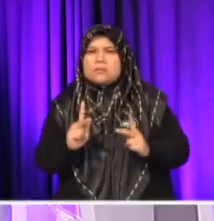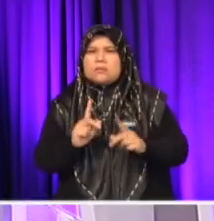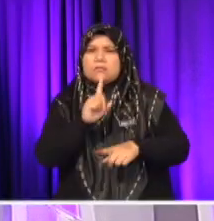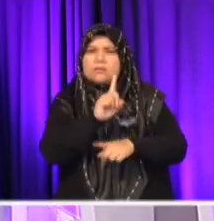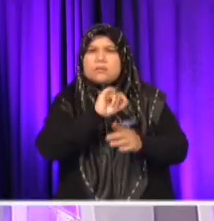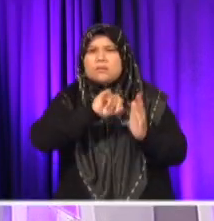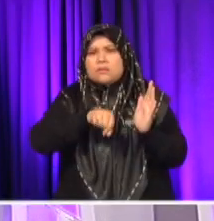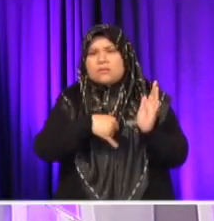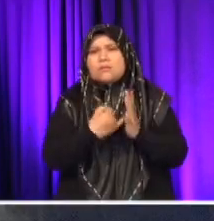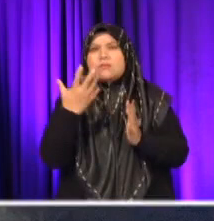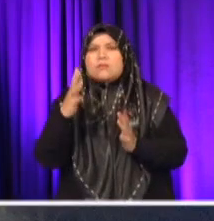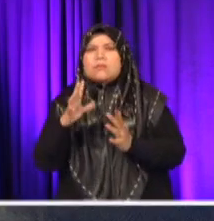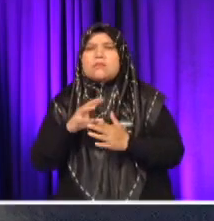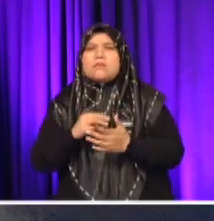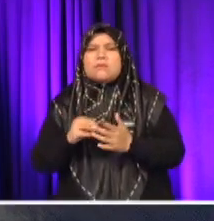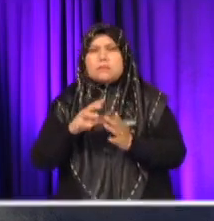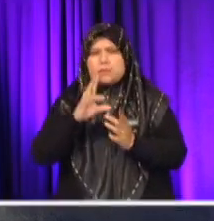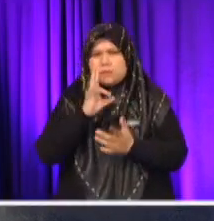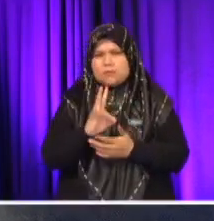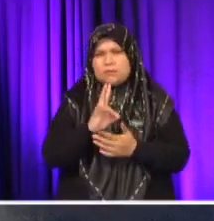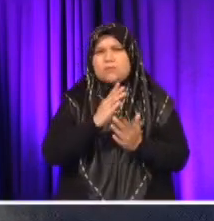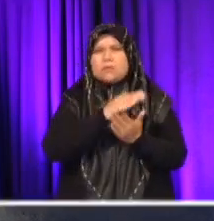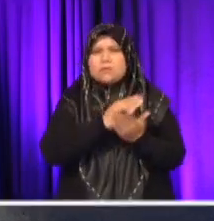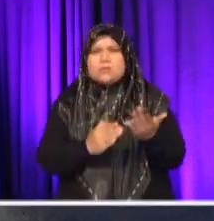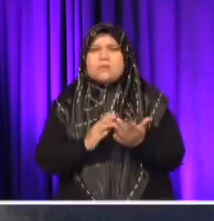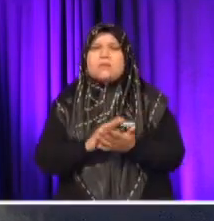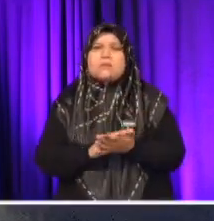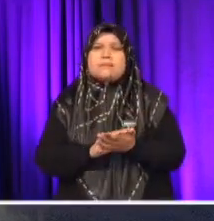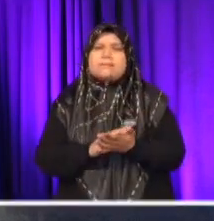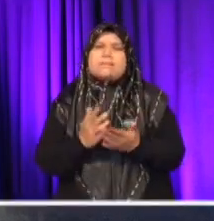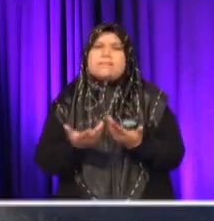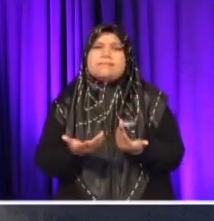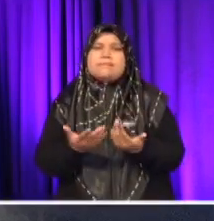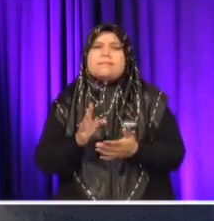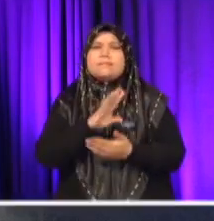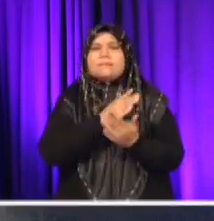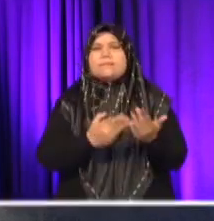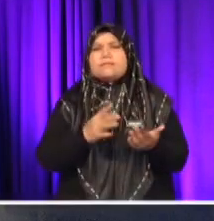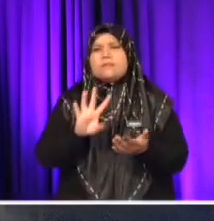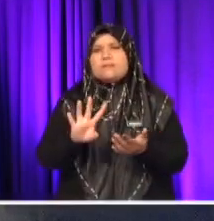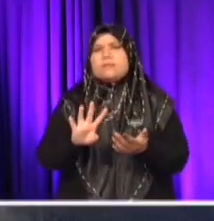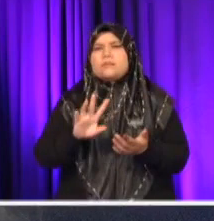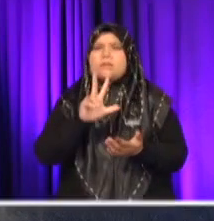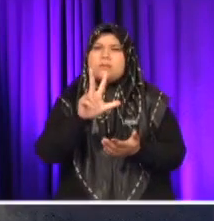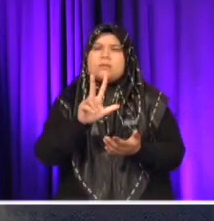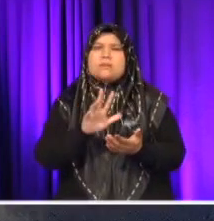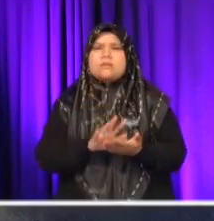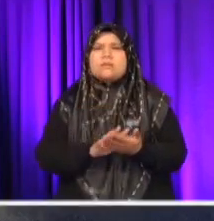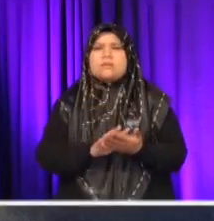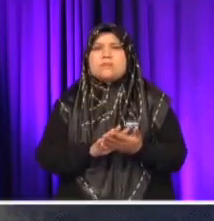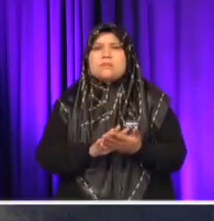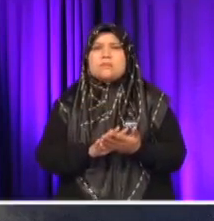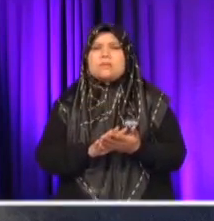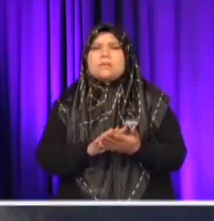hour and 15 minutes for 7 parts. 7 parts. So for part 4 or even part 3, for example, is there